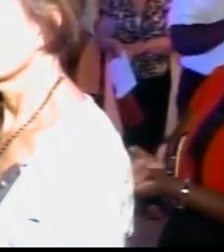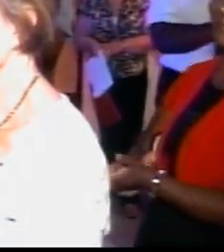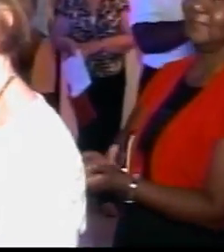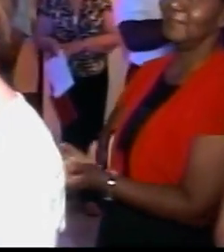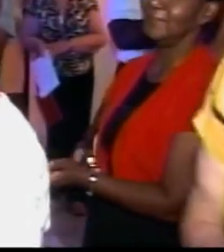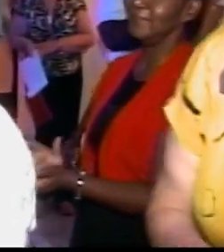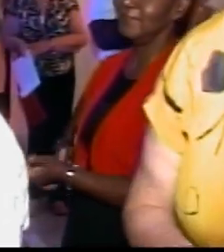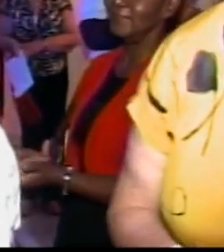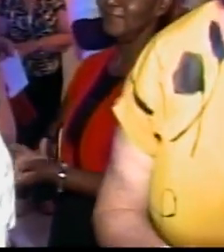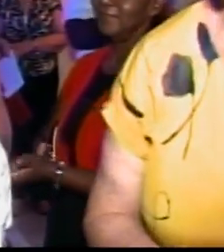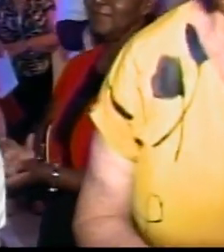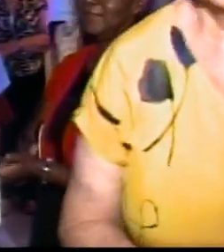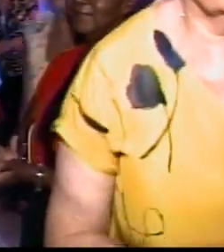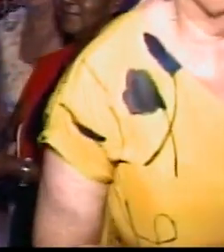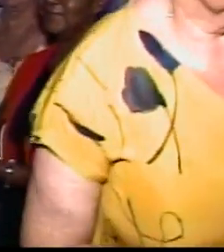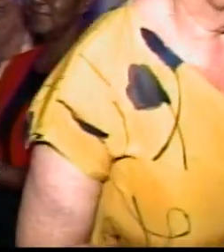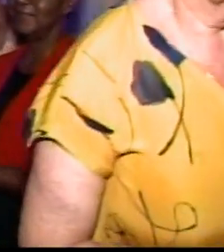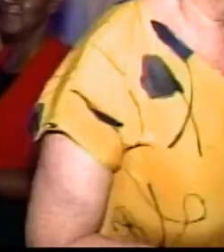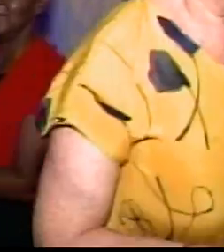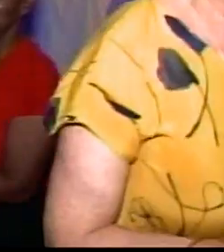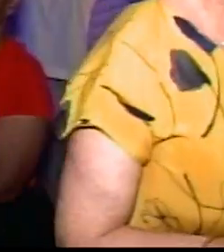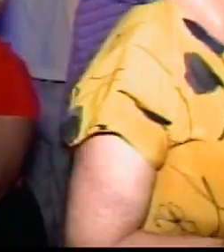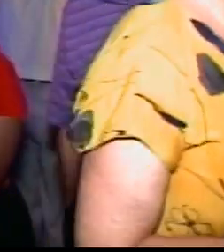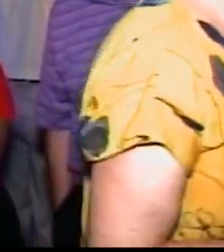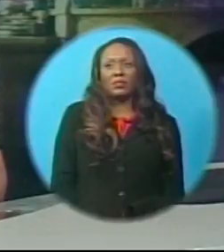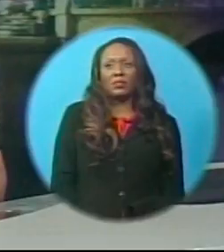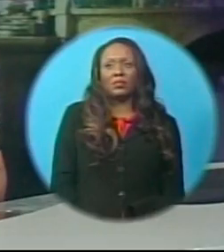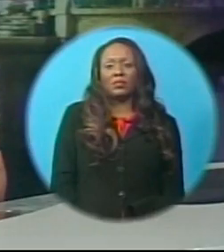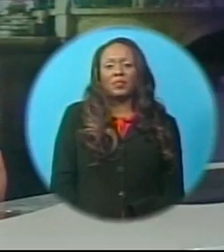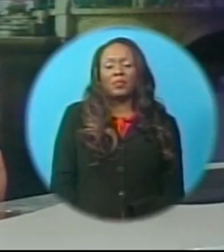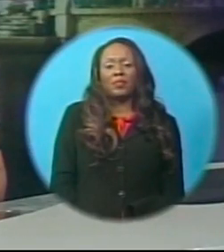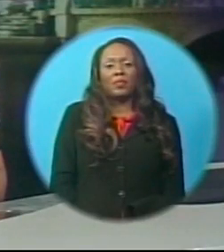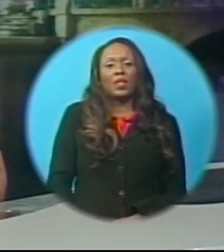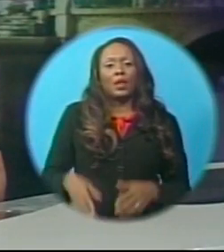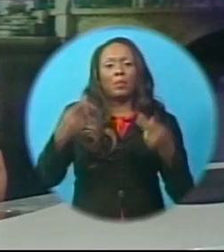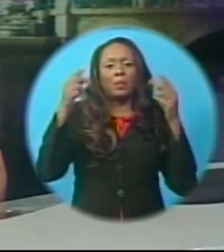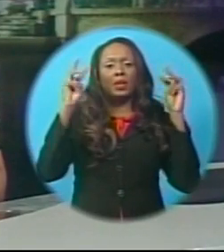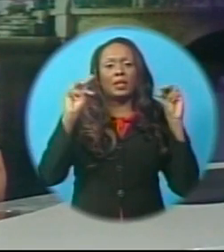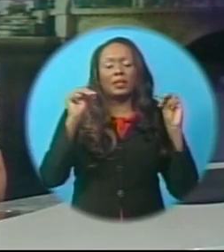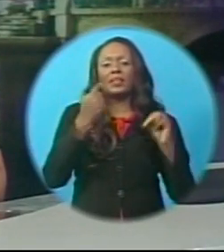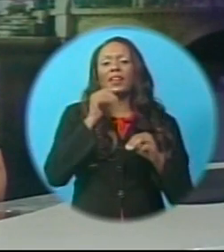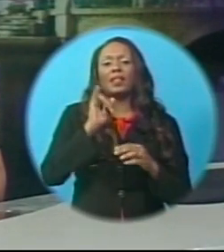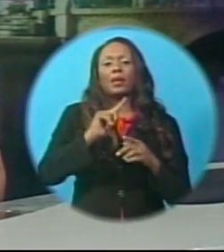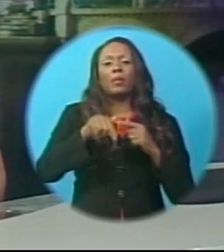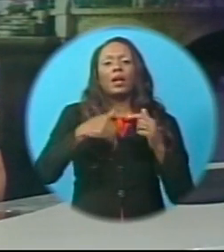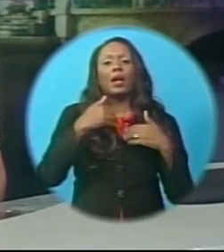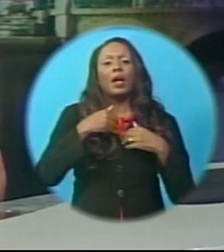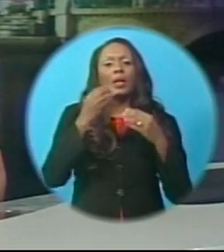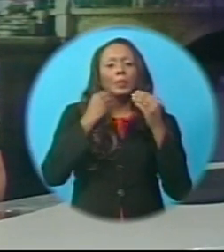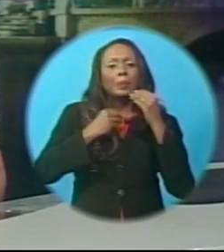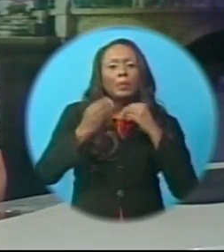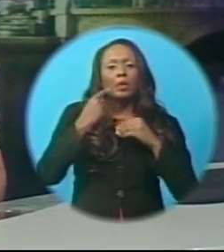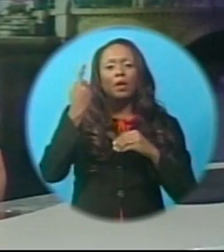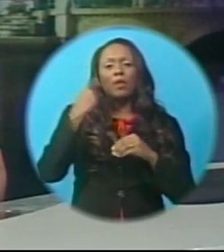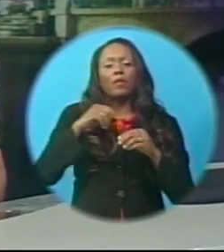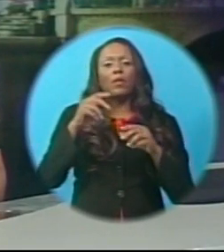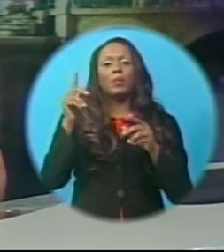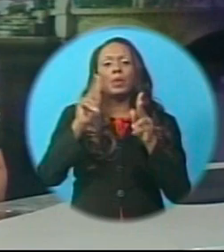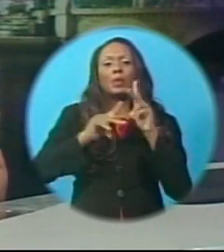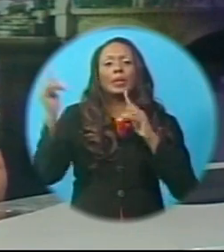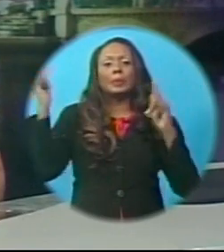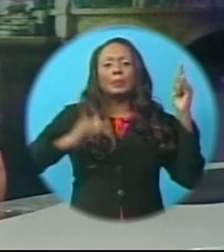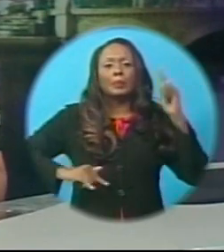warm and friendly and enjoyed by so many tourists. Mr. Stewart made the comments last night at a reception for repeat visitors